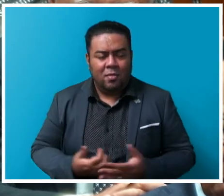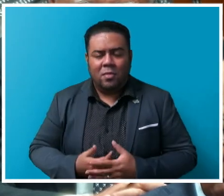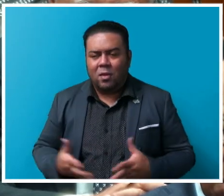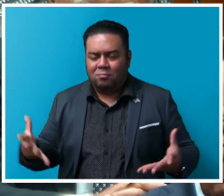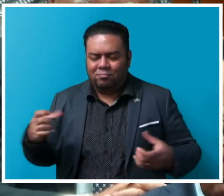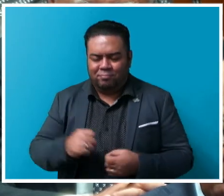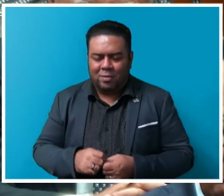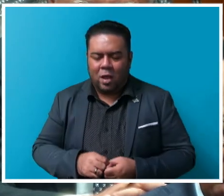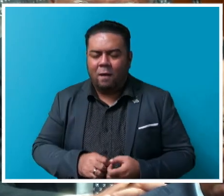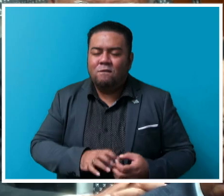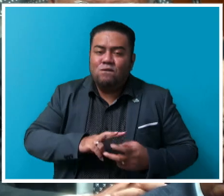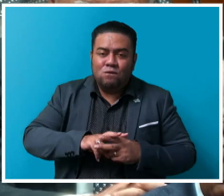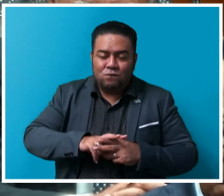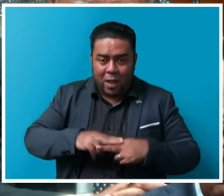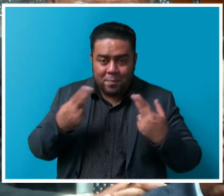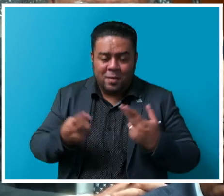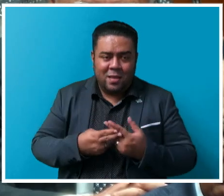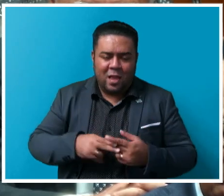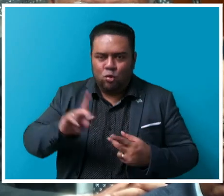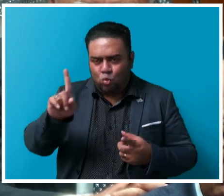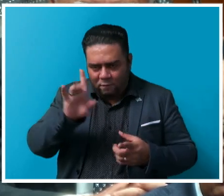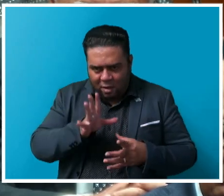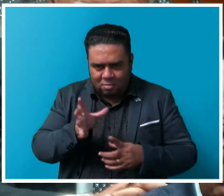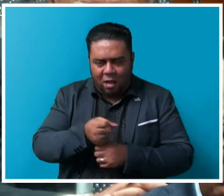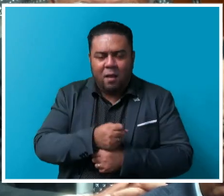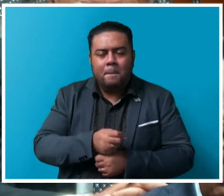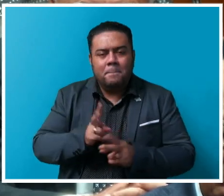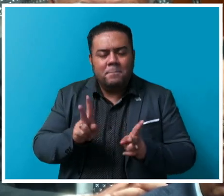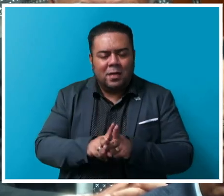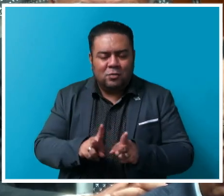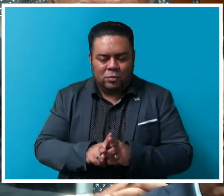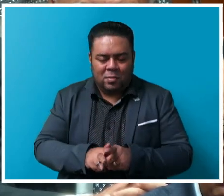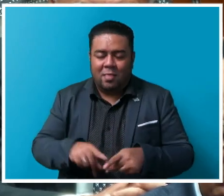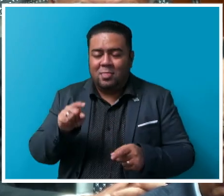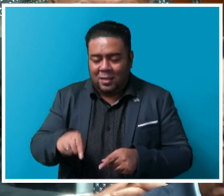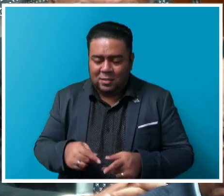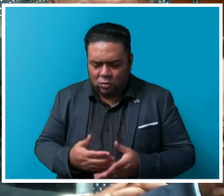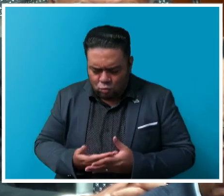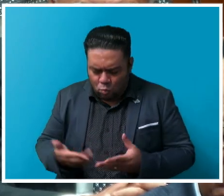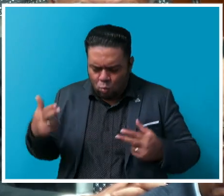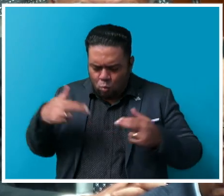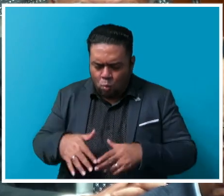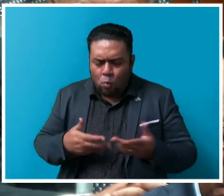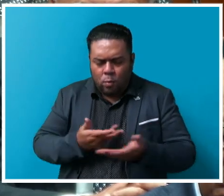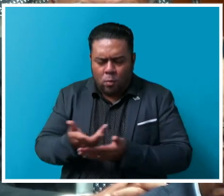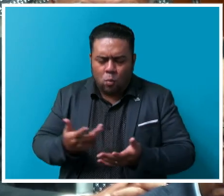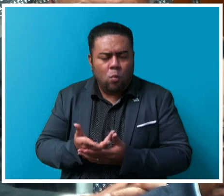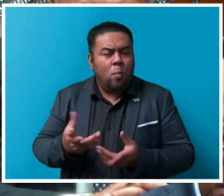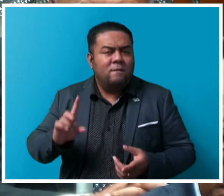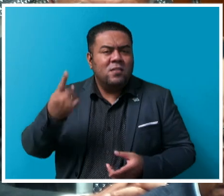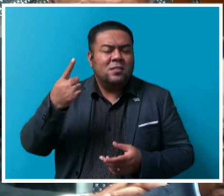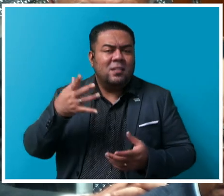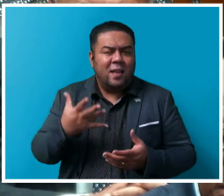and Dovata partnerships. This commitment to deeper collaboration was further reinforced by the first